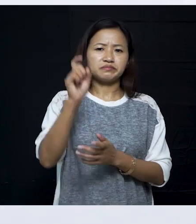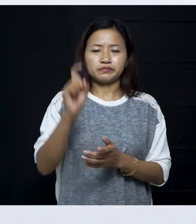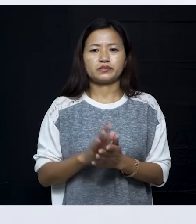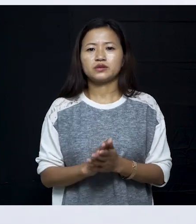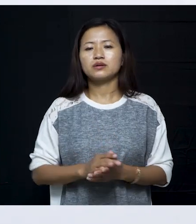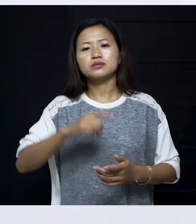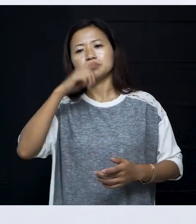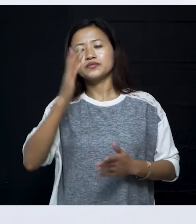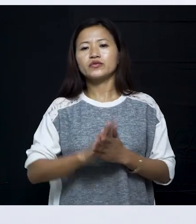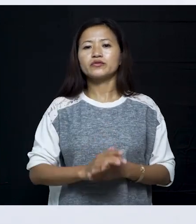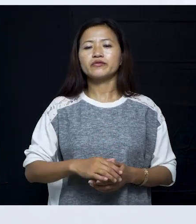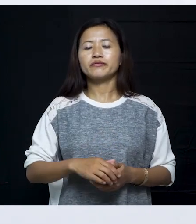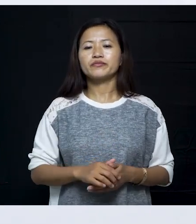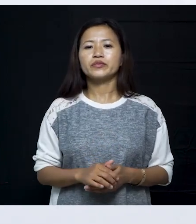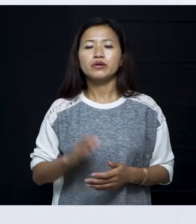to